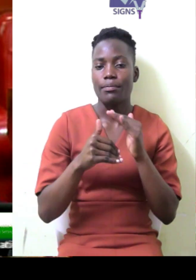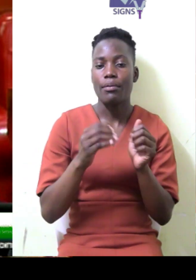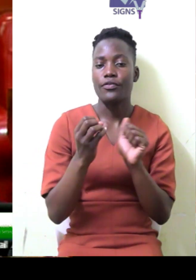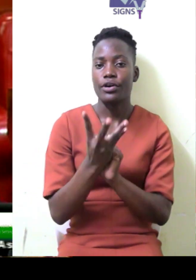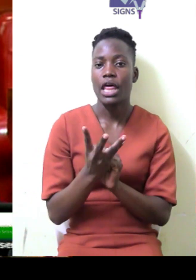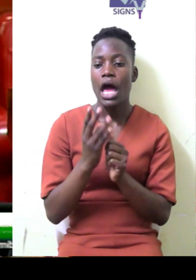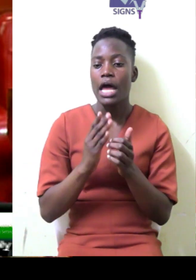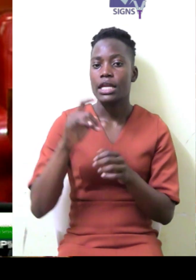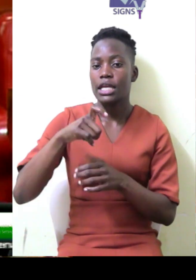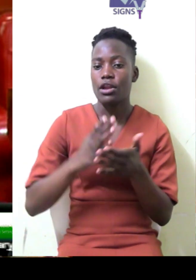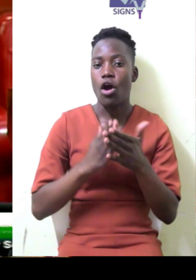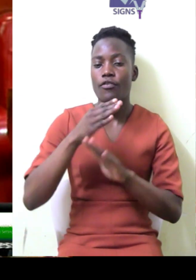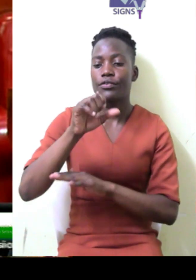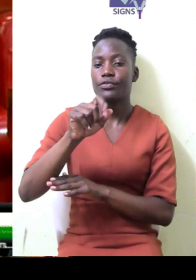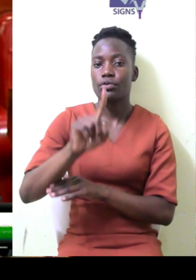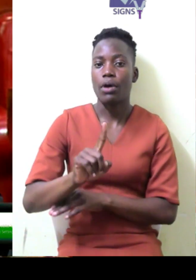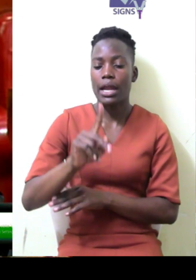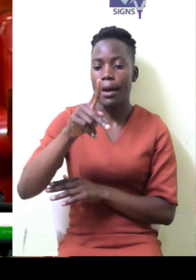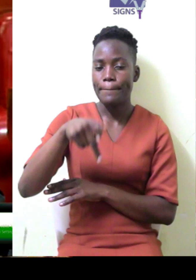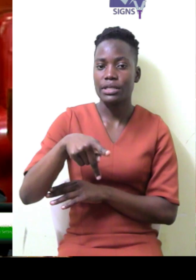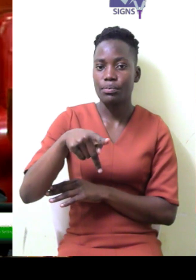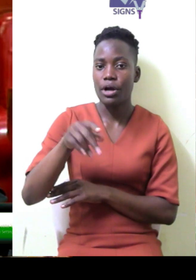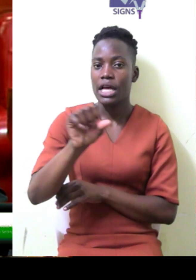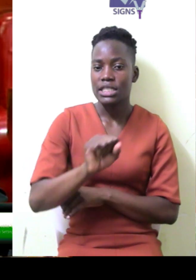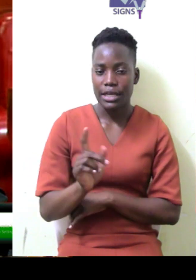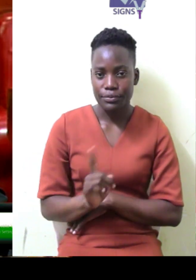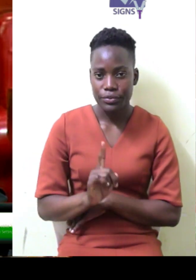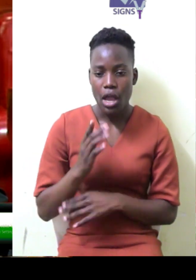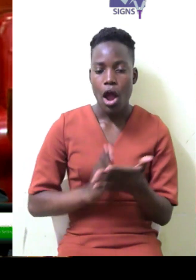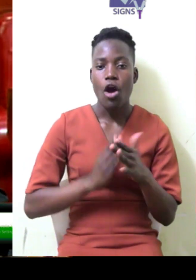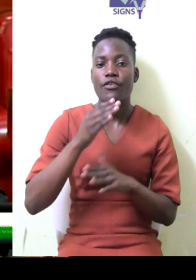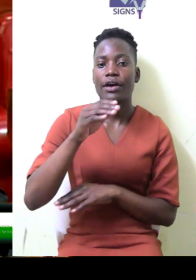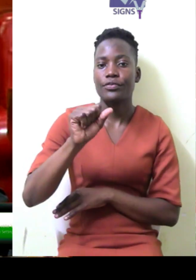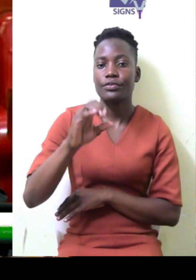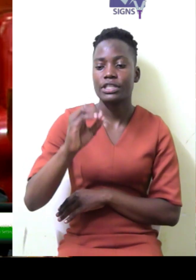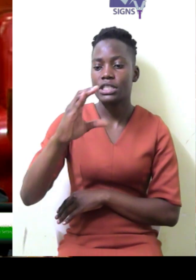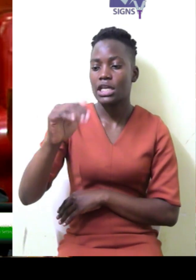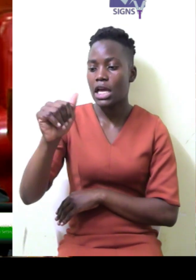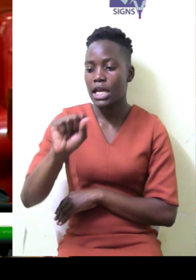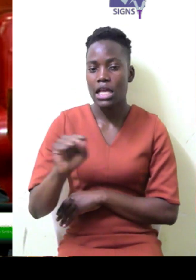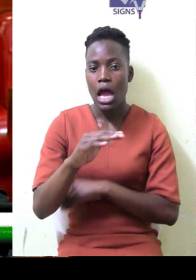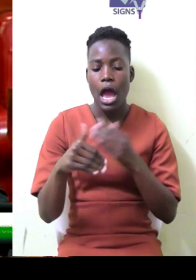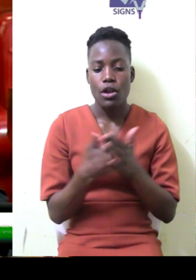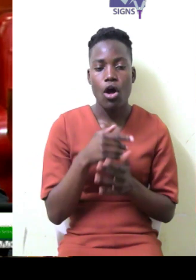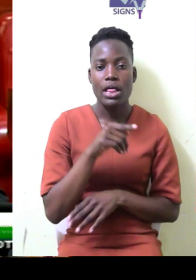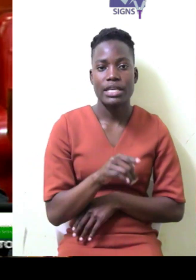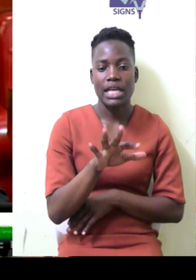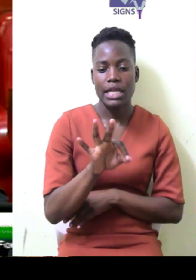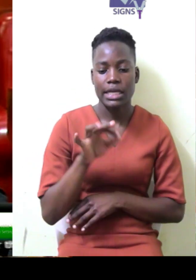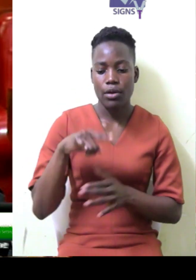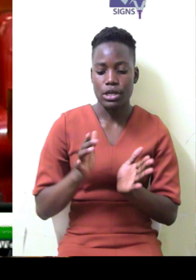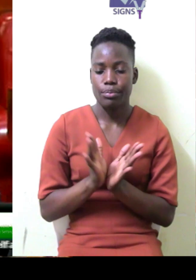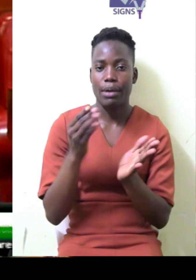over 51 principal secretaries. You do not need over 50 CSS. And all these are taking public